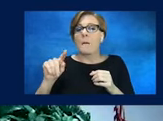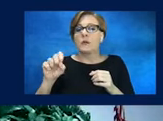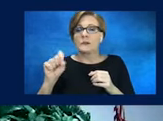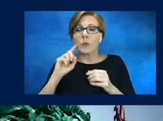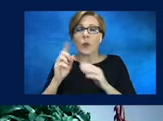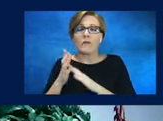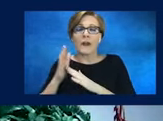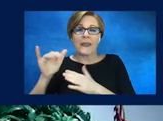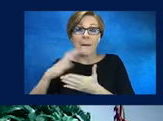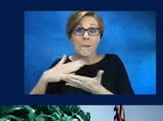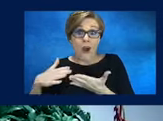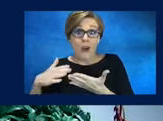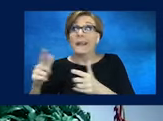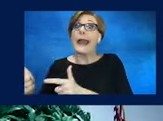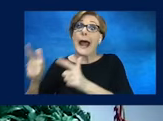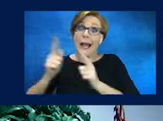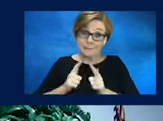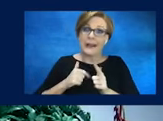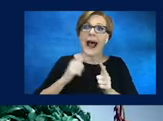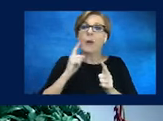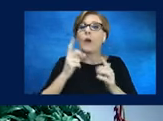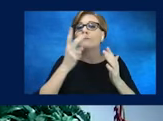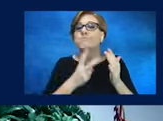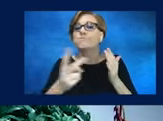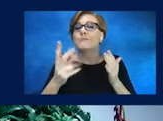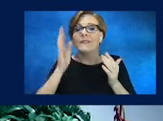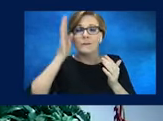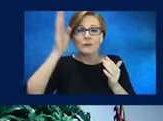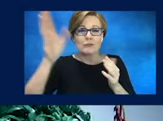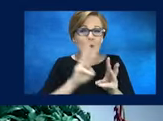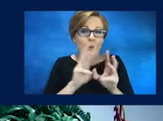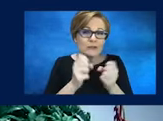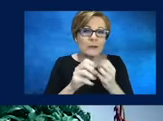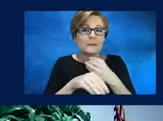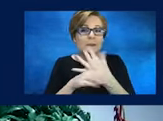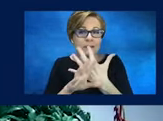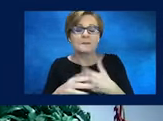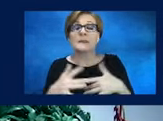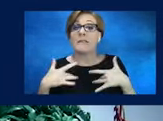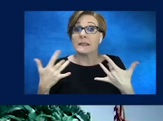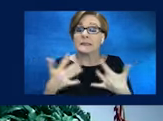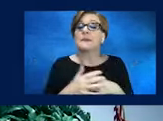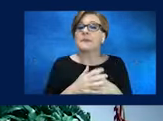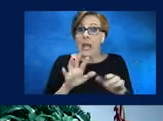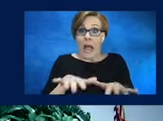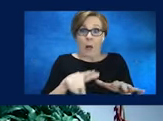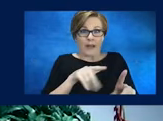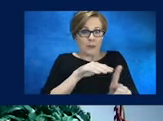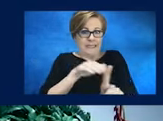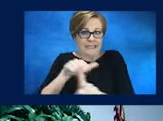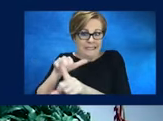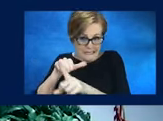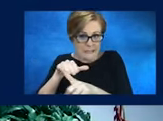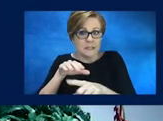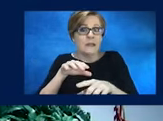of things to look forward to. So with that, I also want to share a few reminders. We want to enhance our time